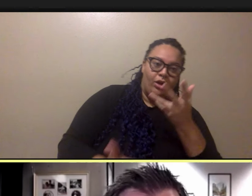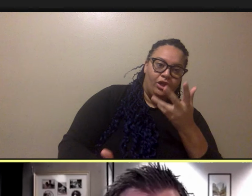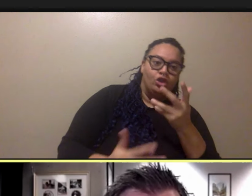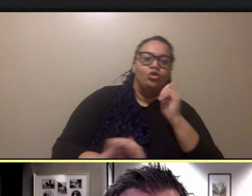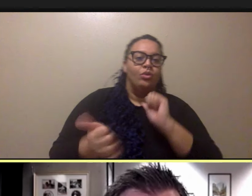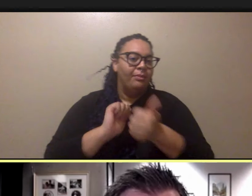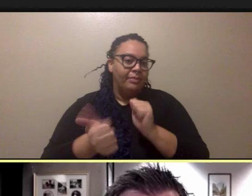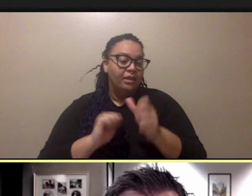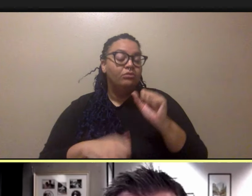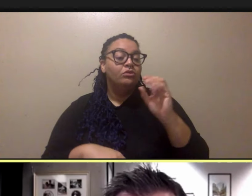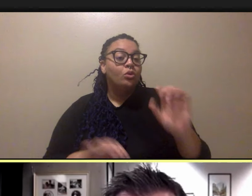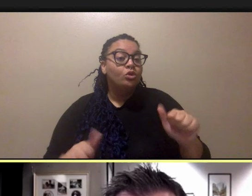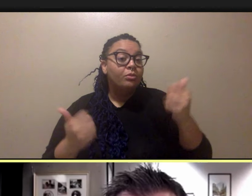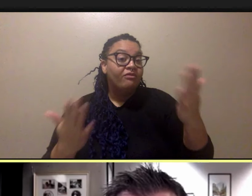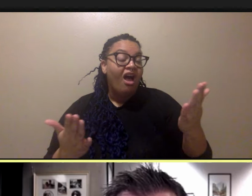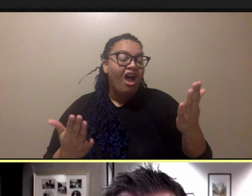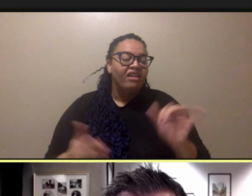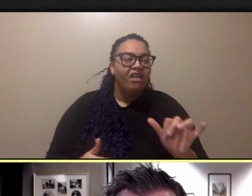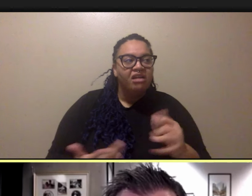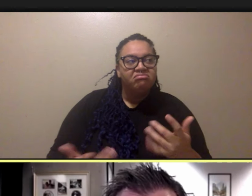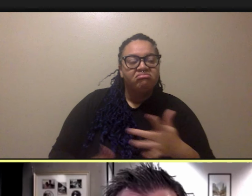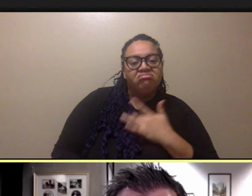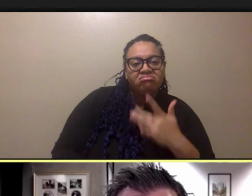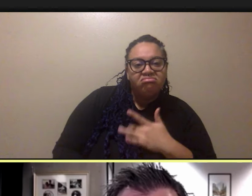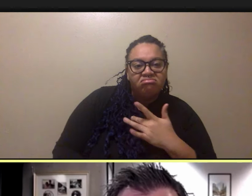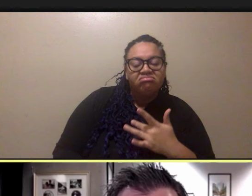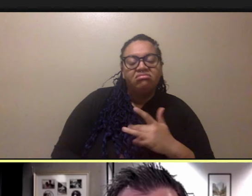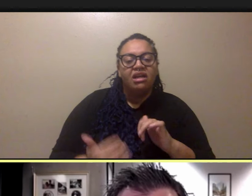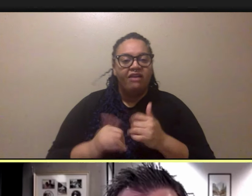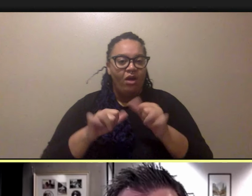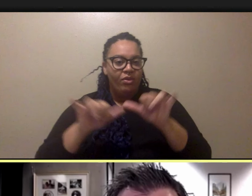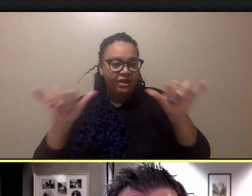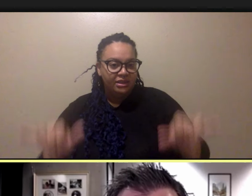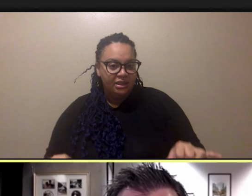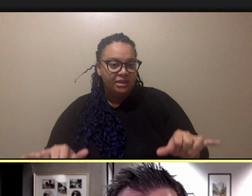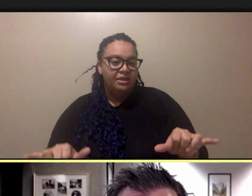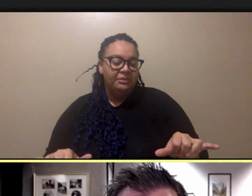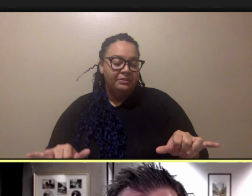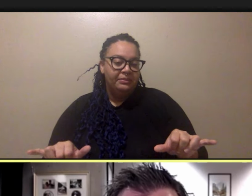give a sense of how the system,